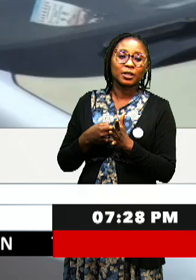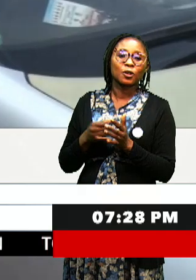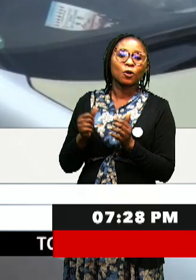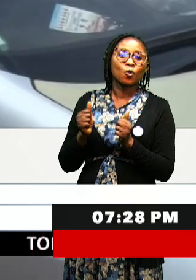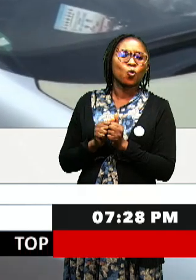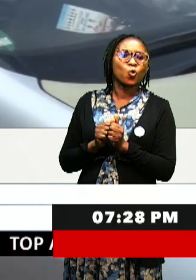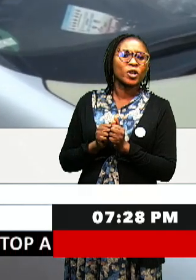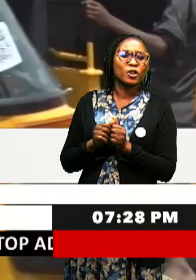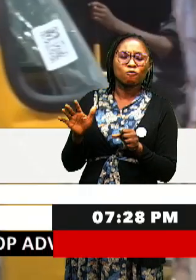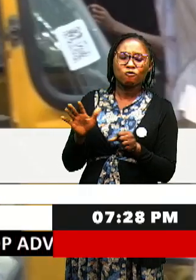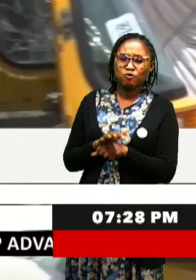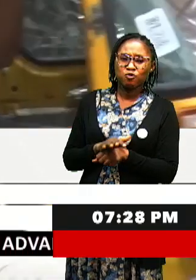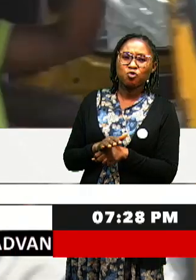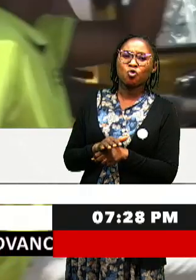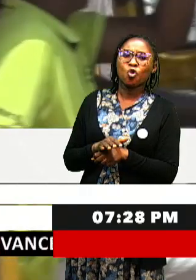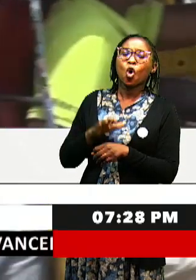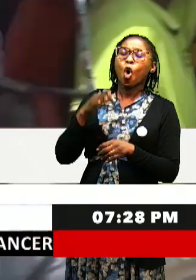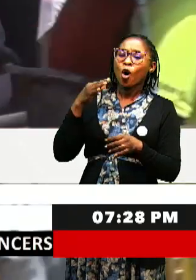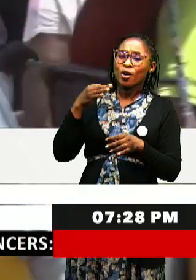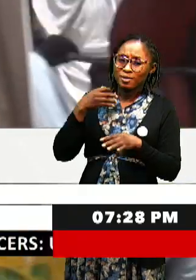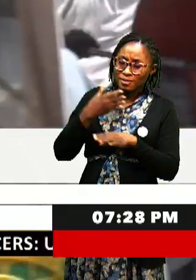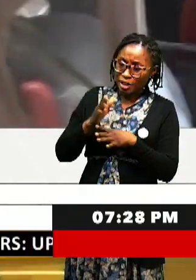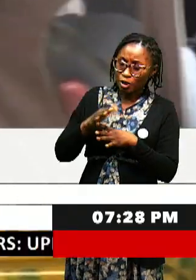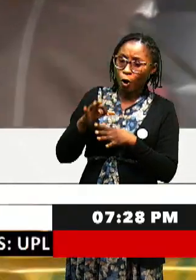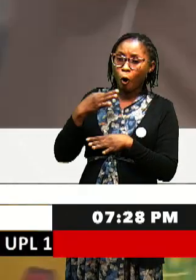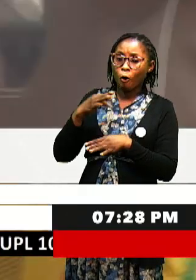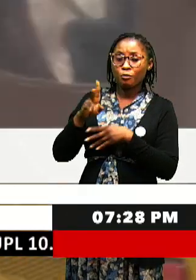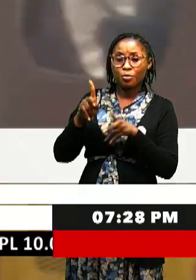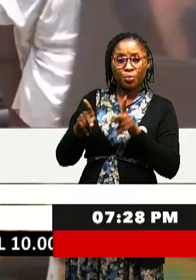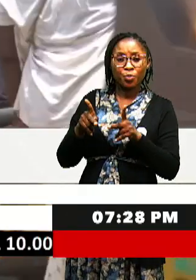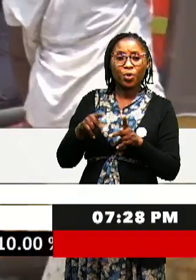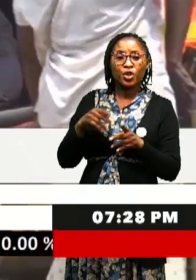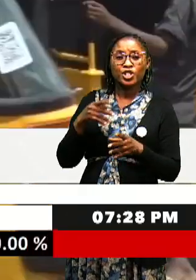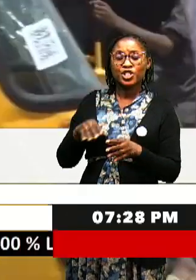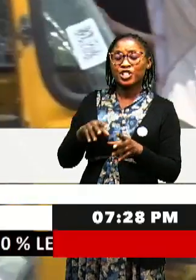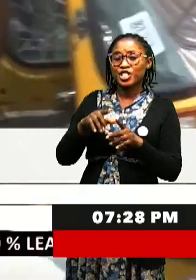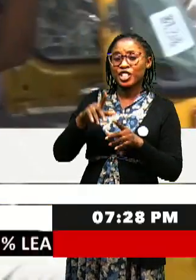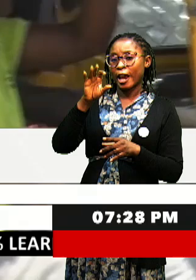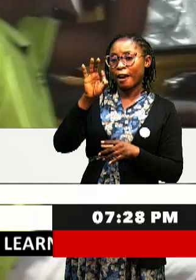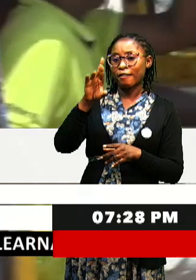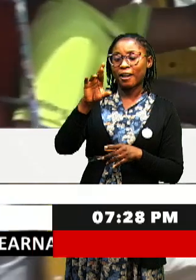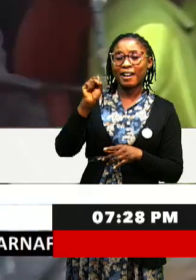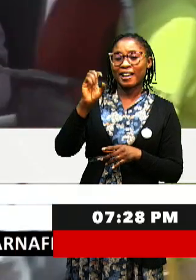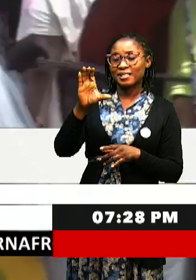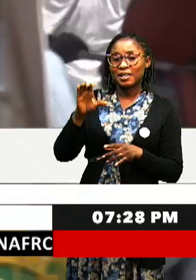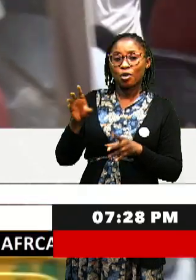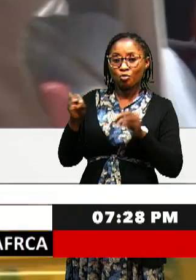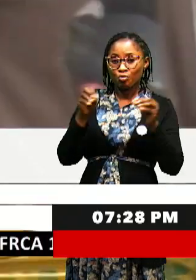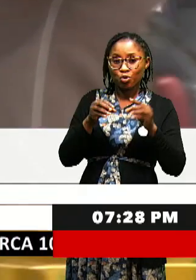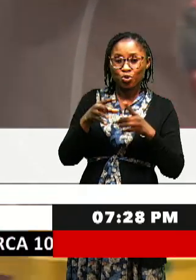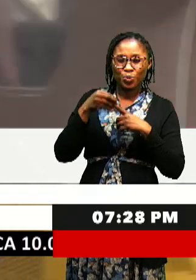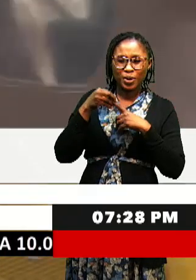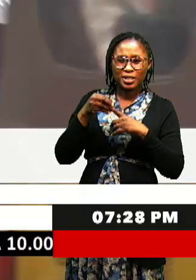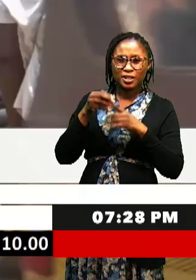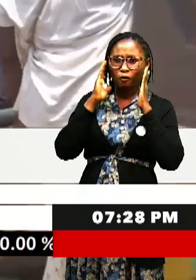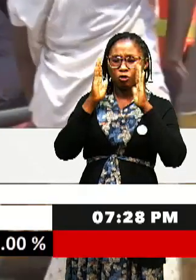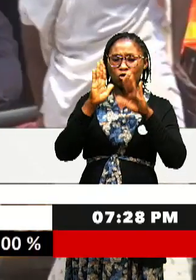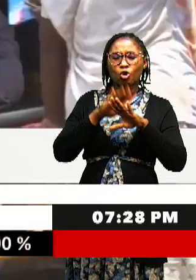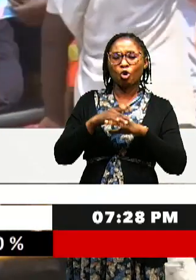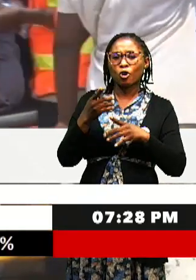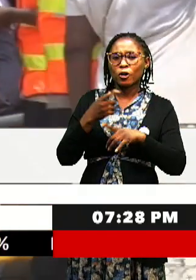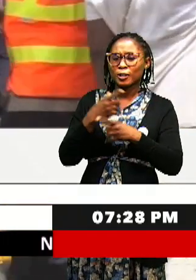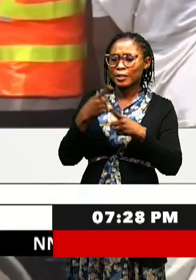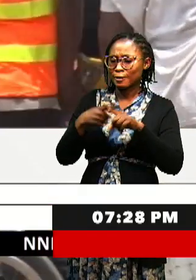full deployment of manpower and logistics, the Corps is putting special focus on dangerous driving and overtaking,